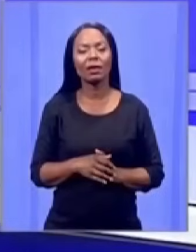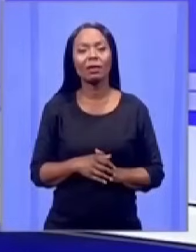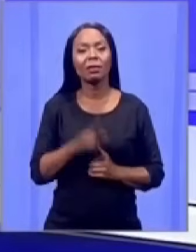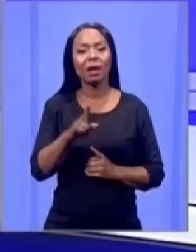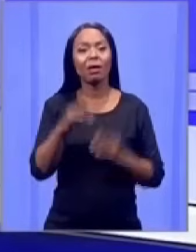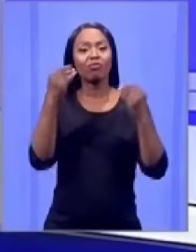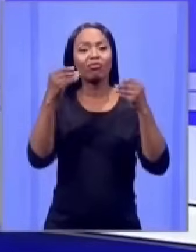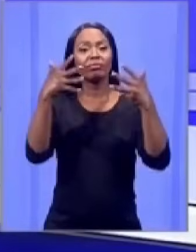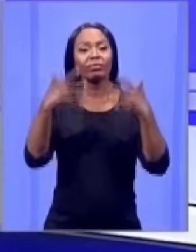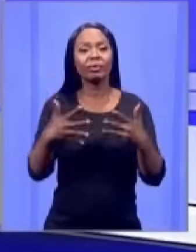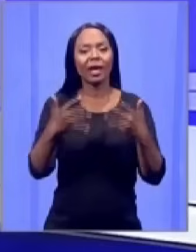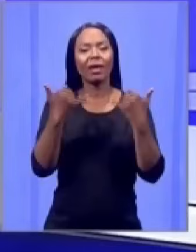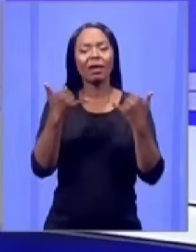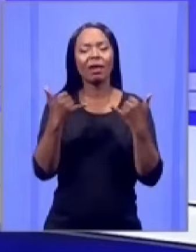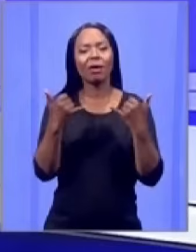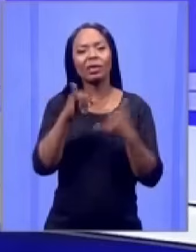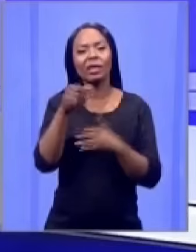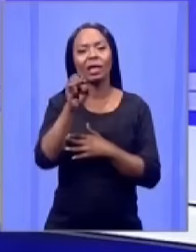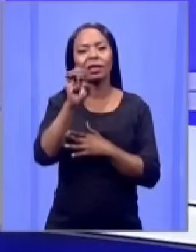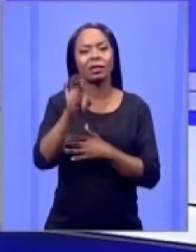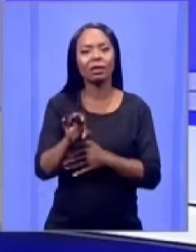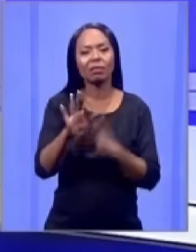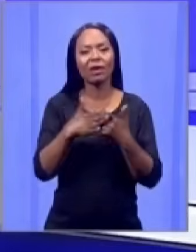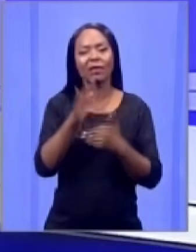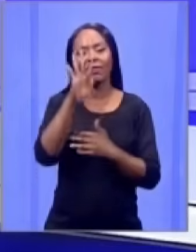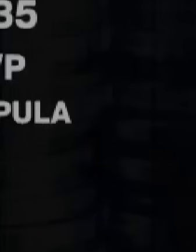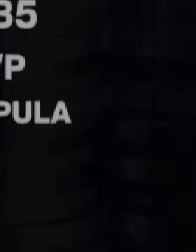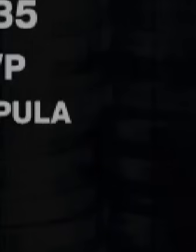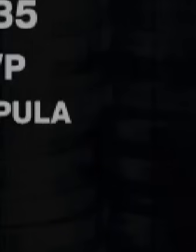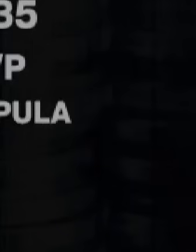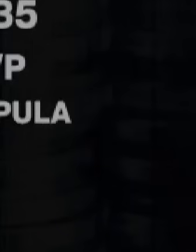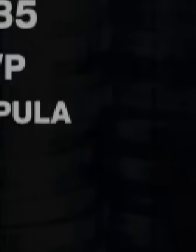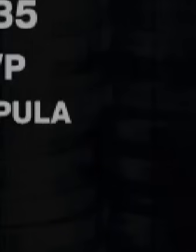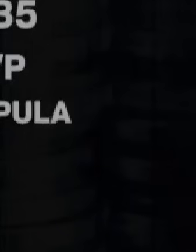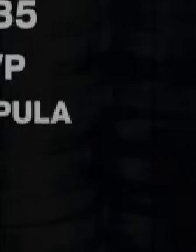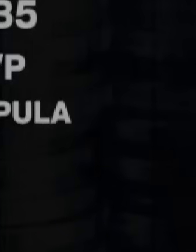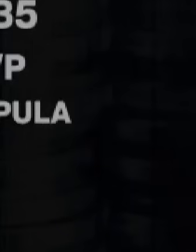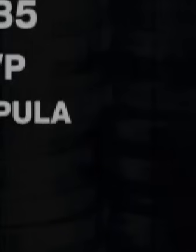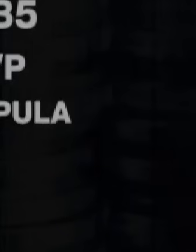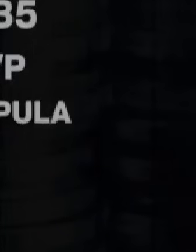Jwale ha re bone hore mebaraka e sebeditse jwang ha JC e kwala hore nyaphhlano.